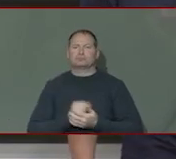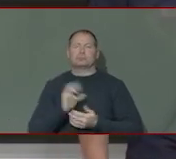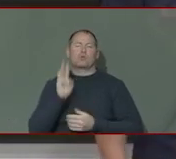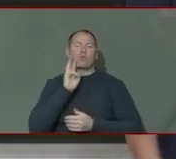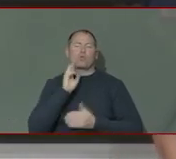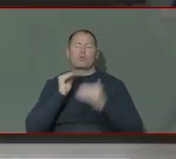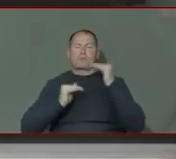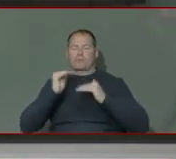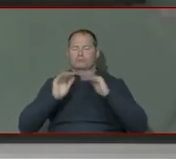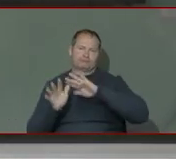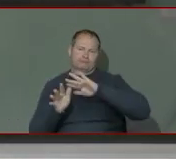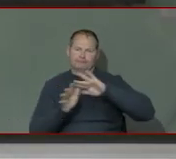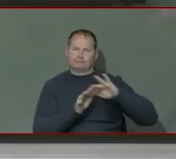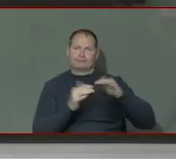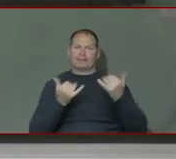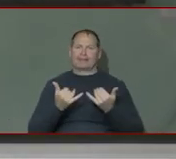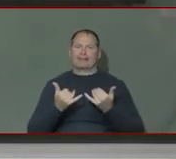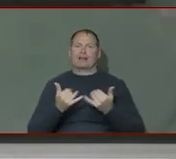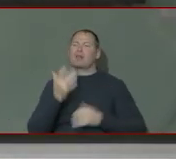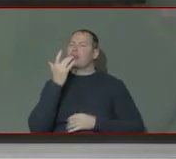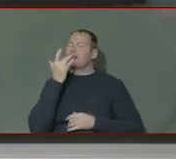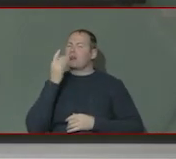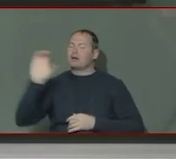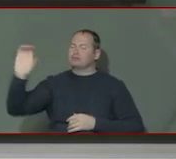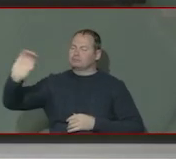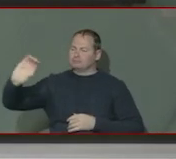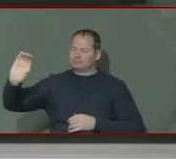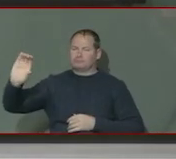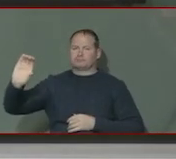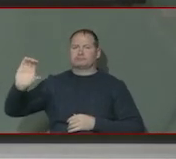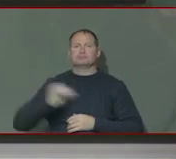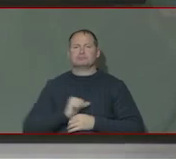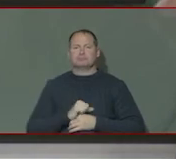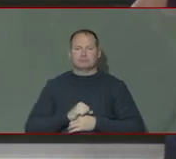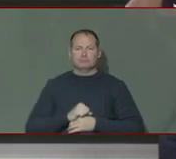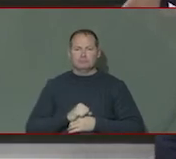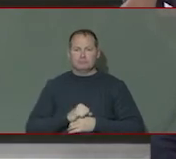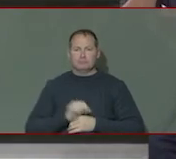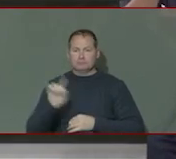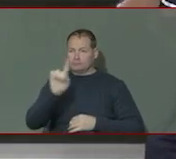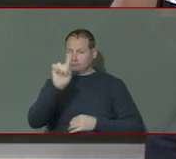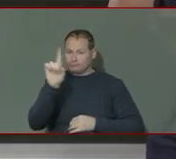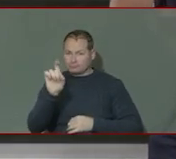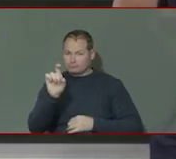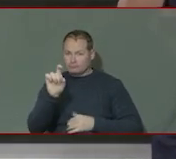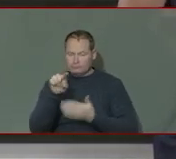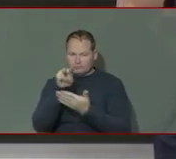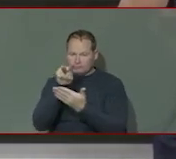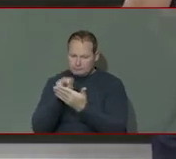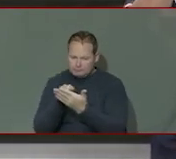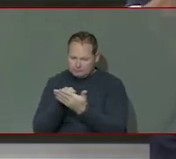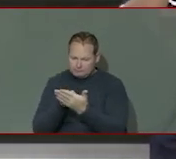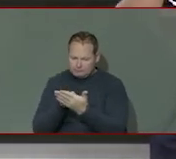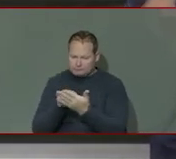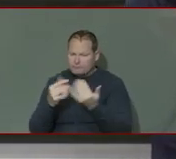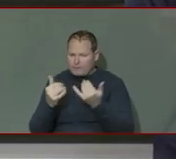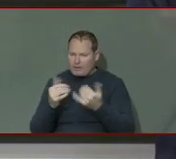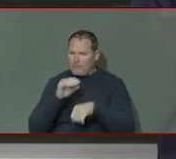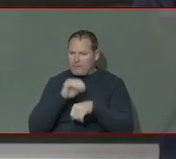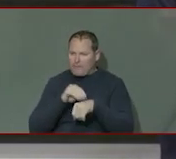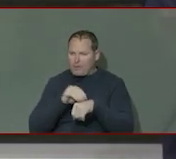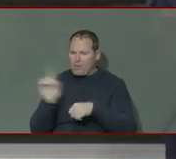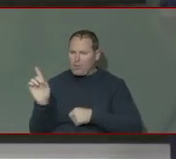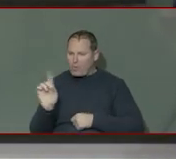now. Let's just talk about salt concentration. You need to read the question and say, okay, what is the